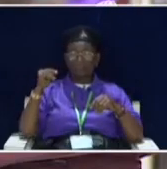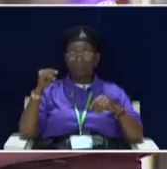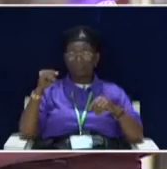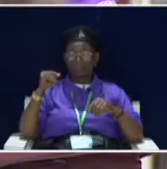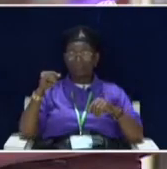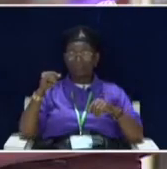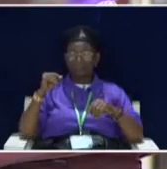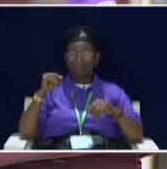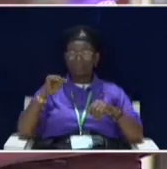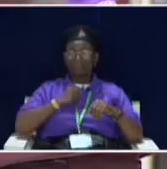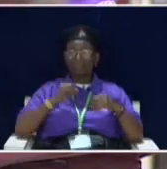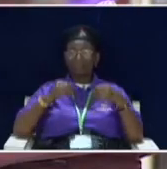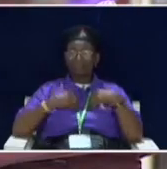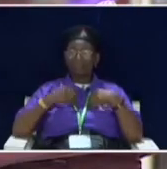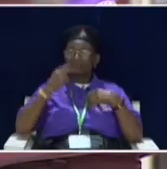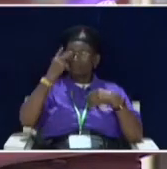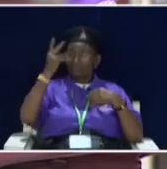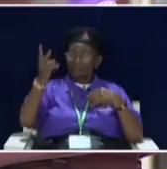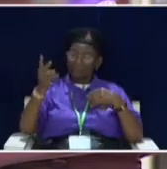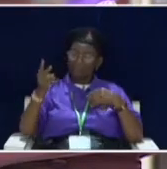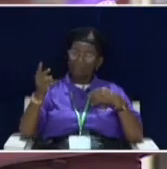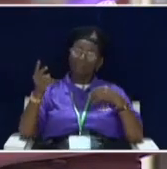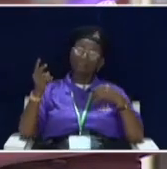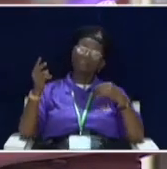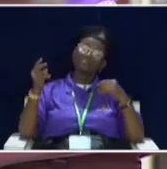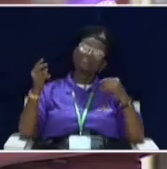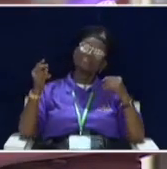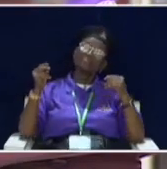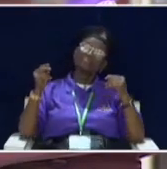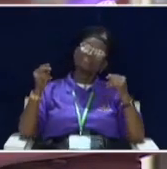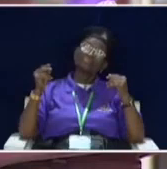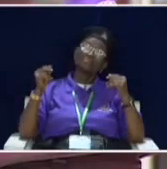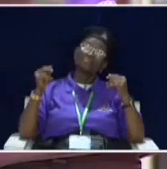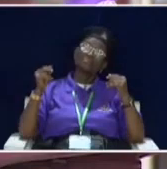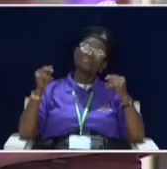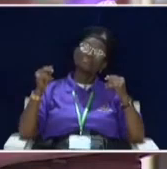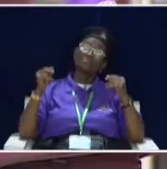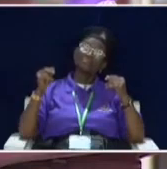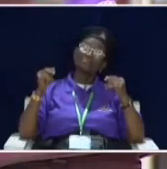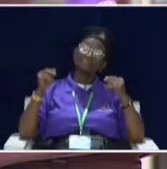because I have seen the